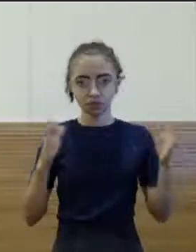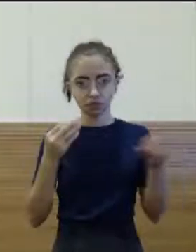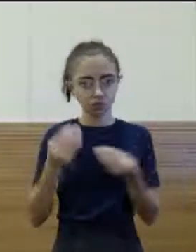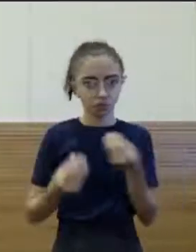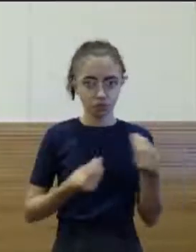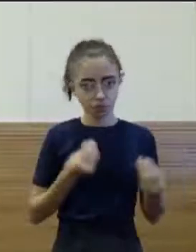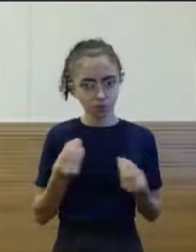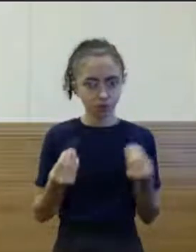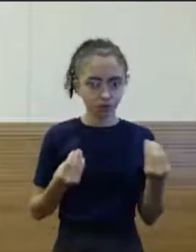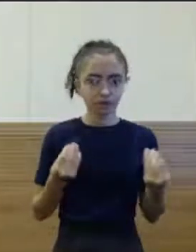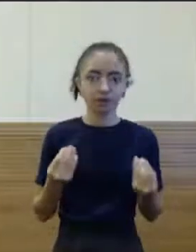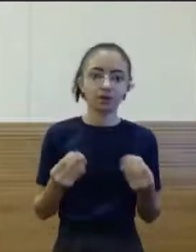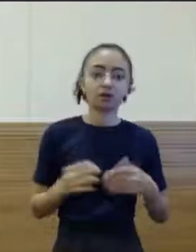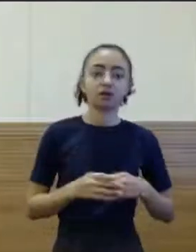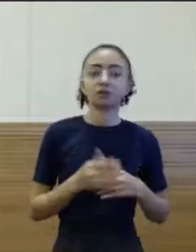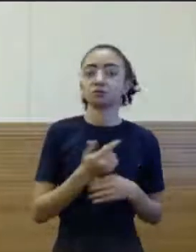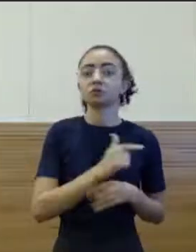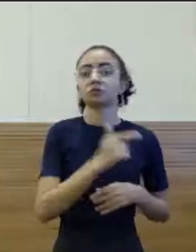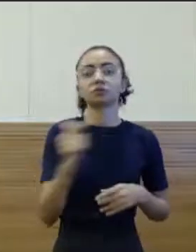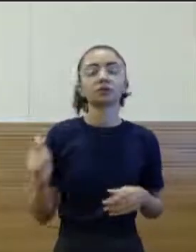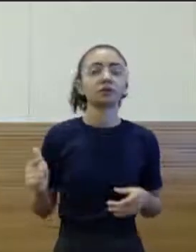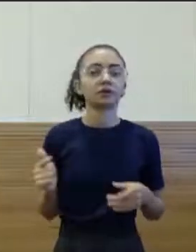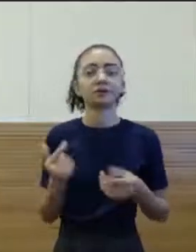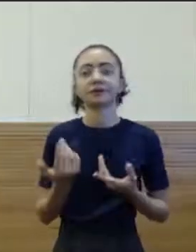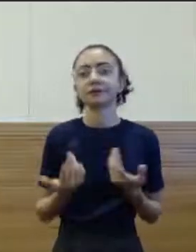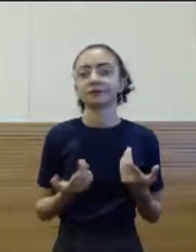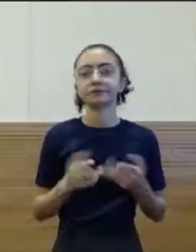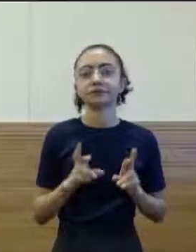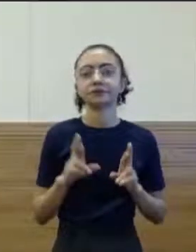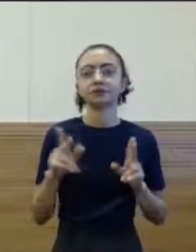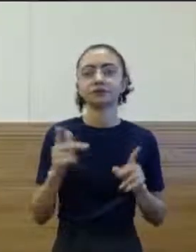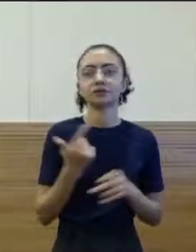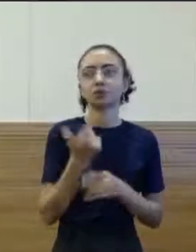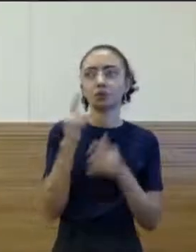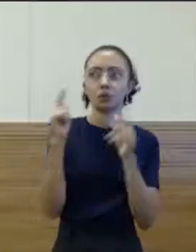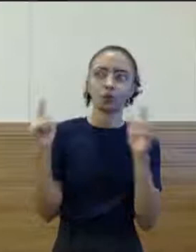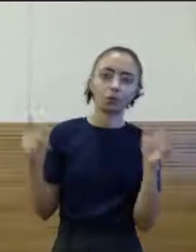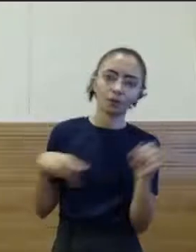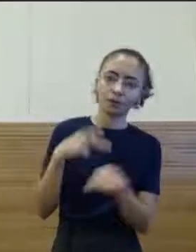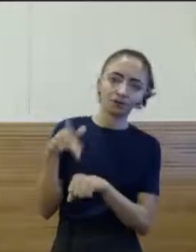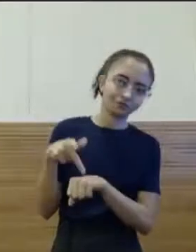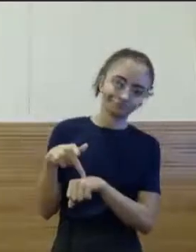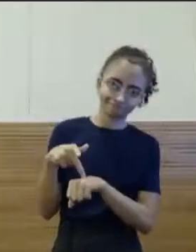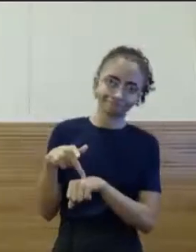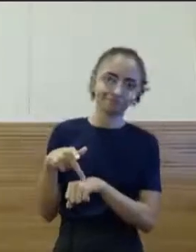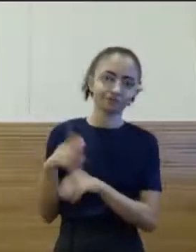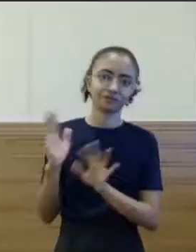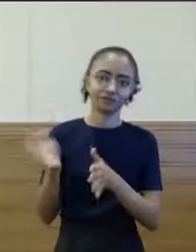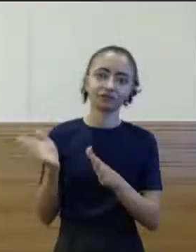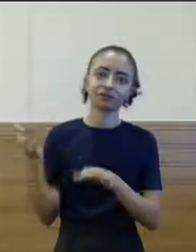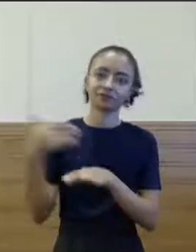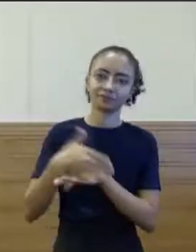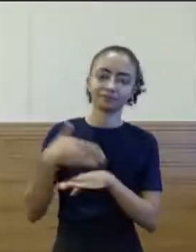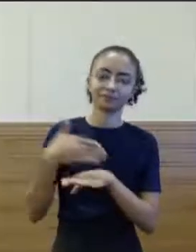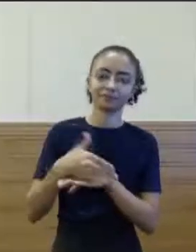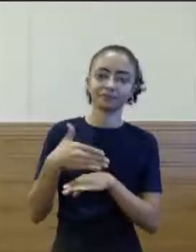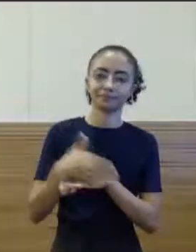Well, there's not a lot of difference compared to the other countries that have